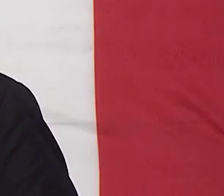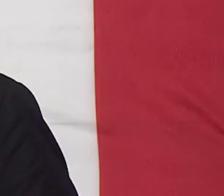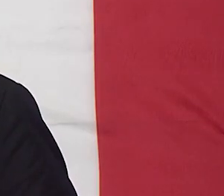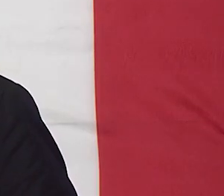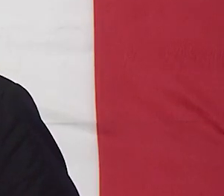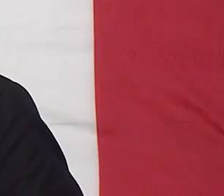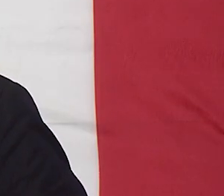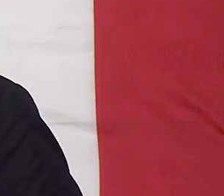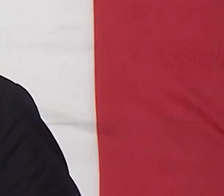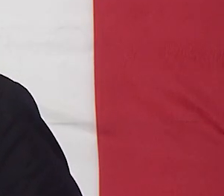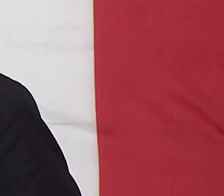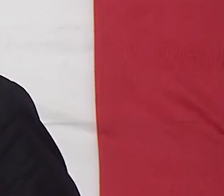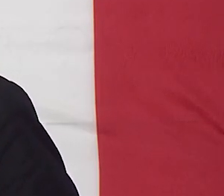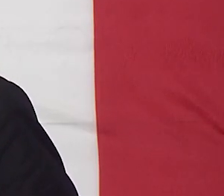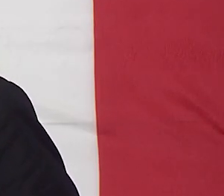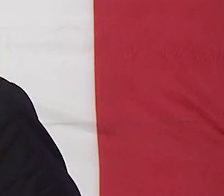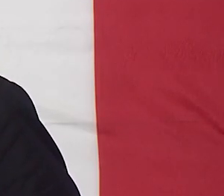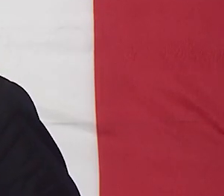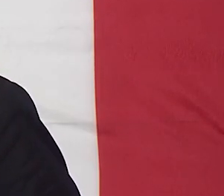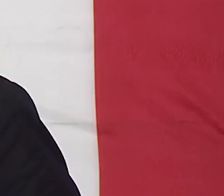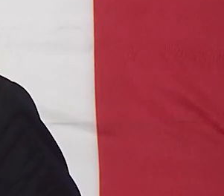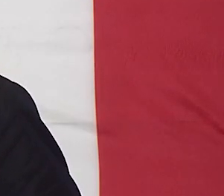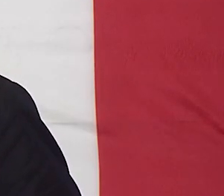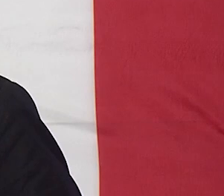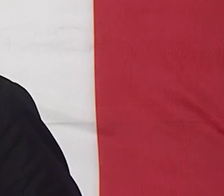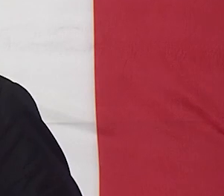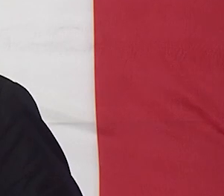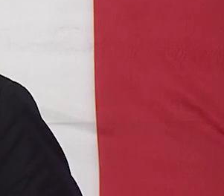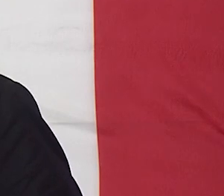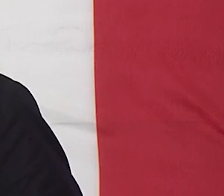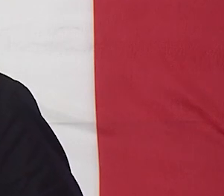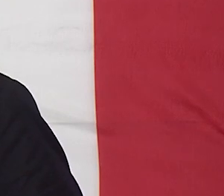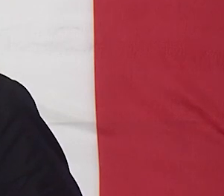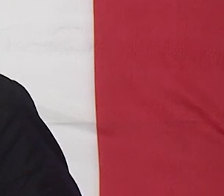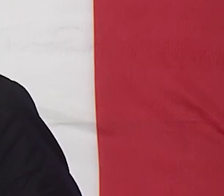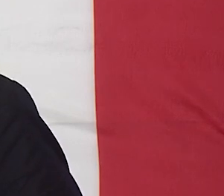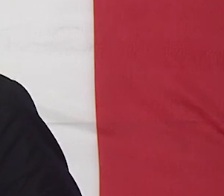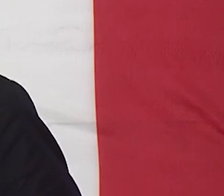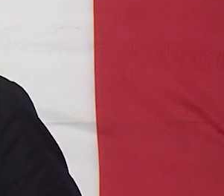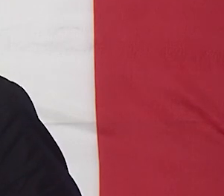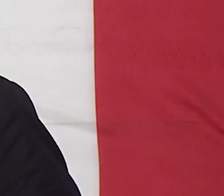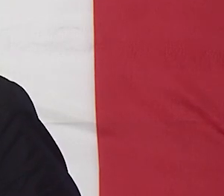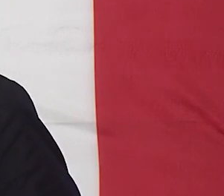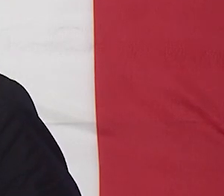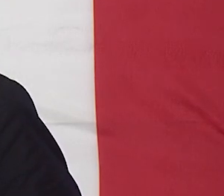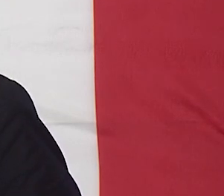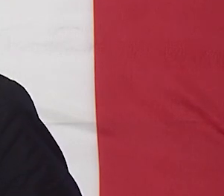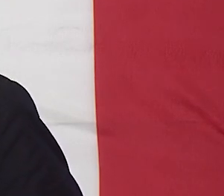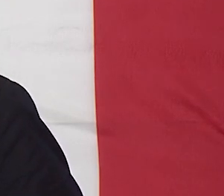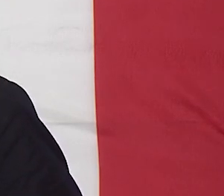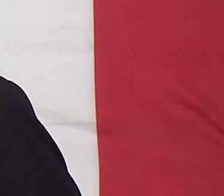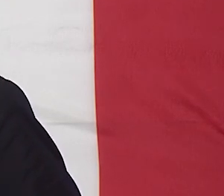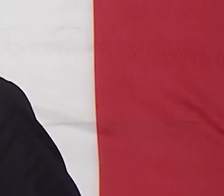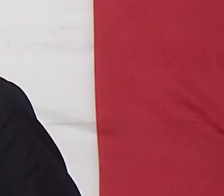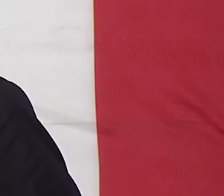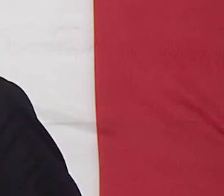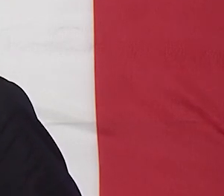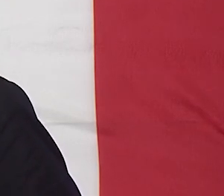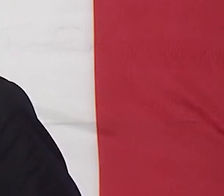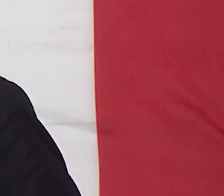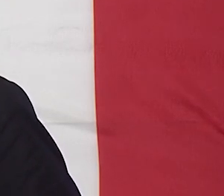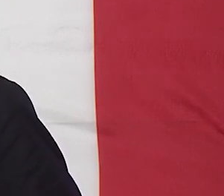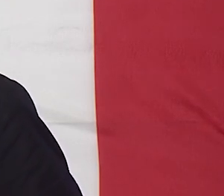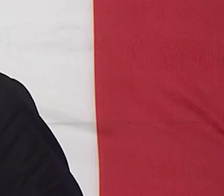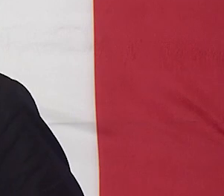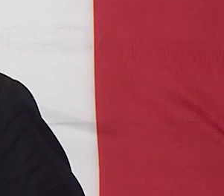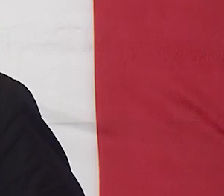Por si acaso Dios no entiende en inglés. Just in case God doesn't understand English. Oramos en español. We will pray